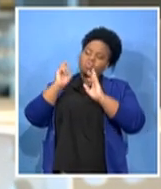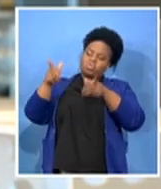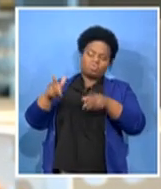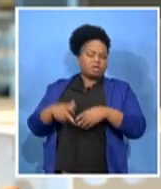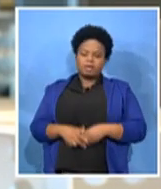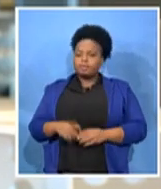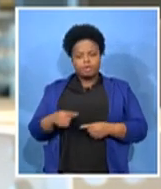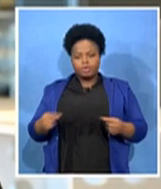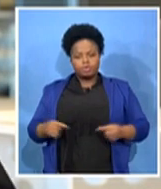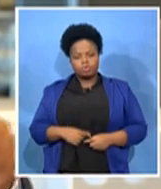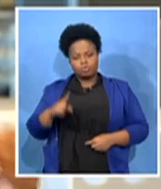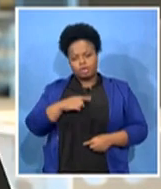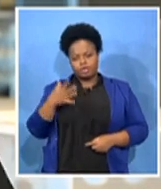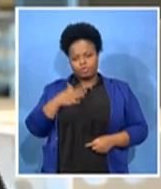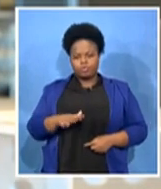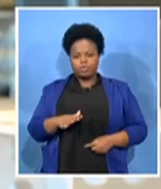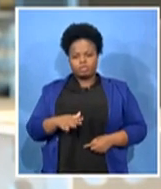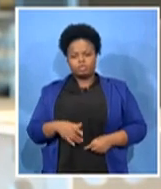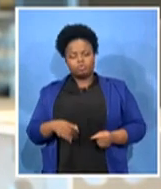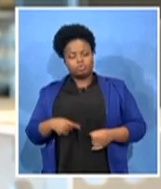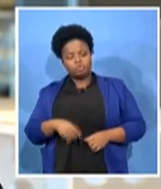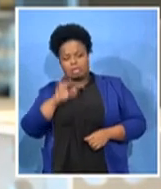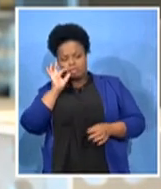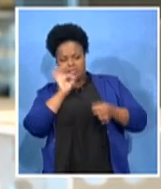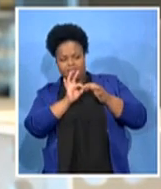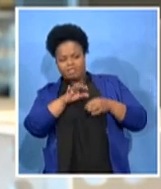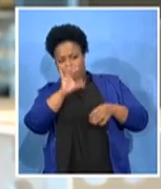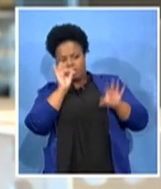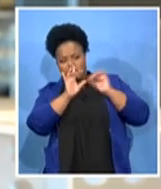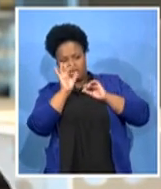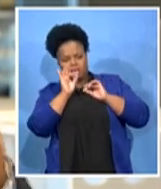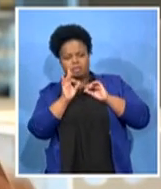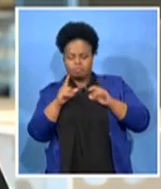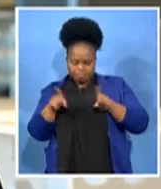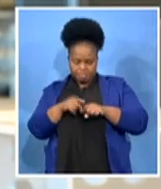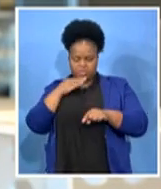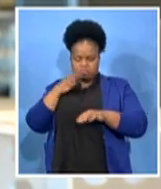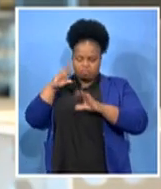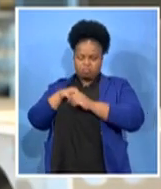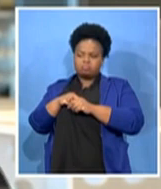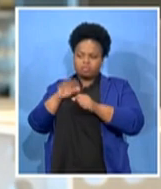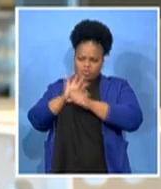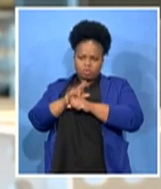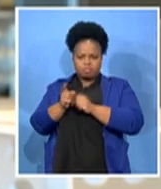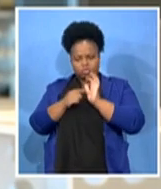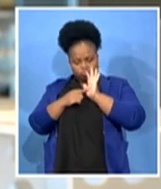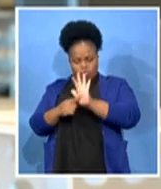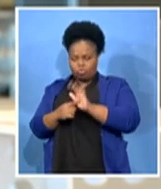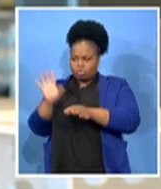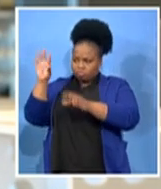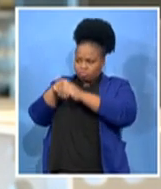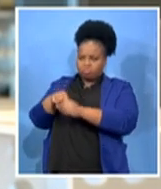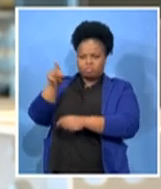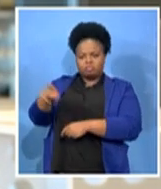deal with particular aspects, take part fully, be exemplary, show leadership. So be part of those